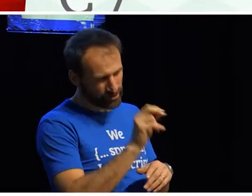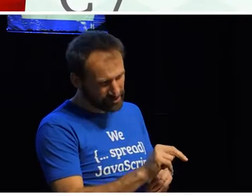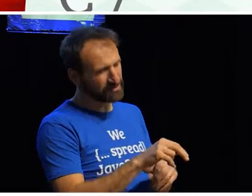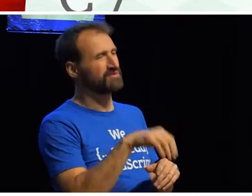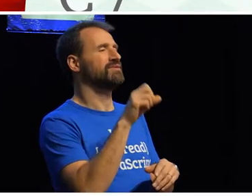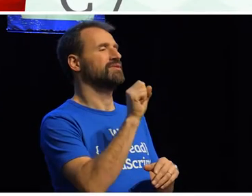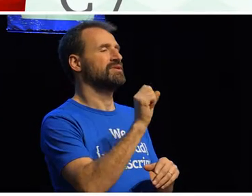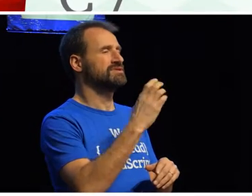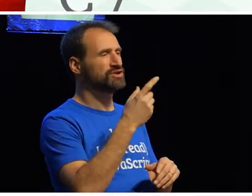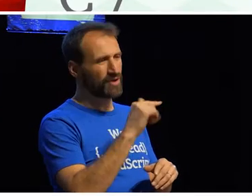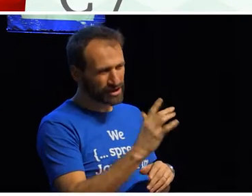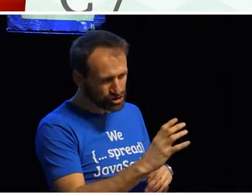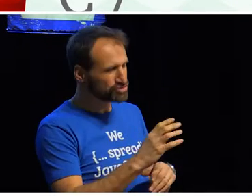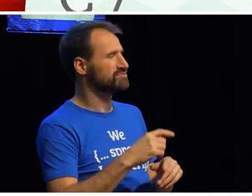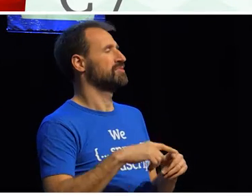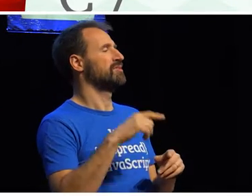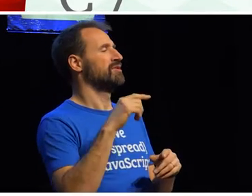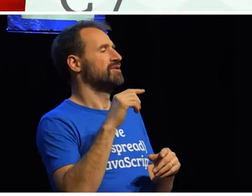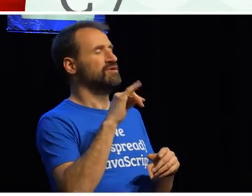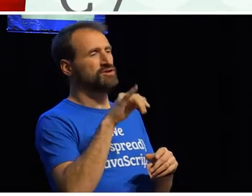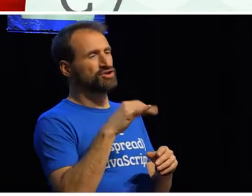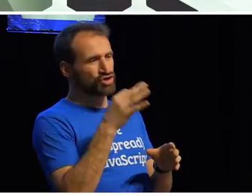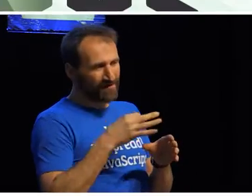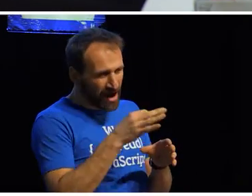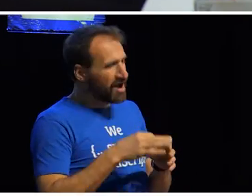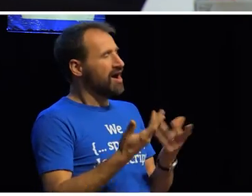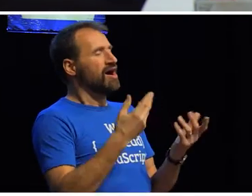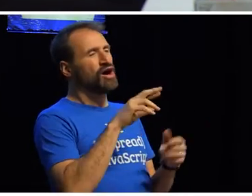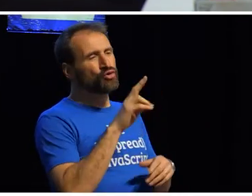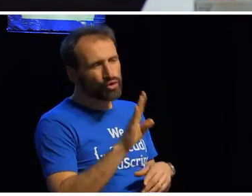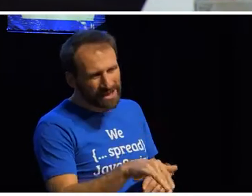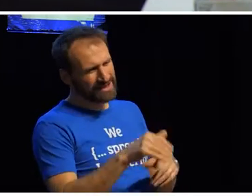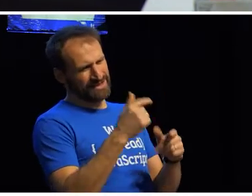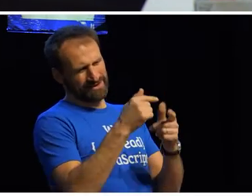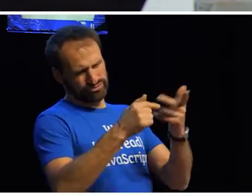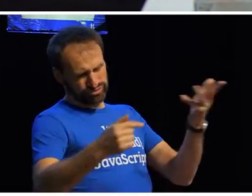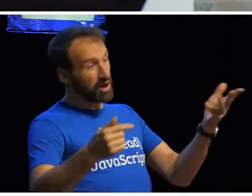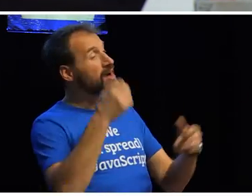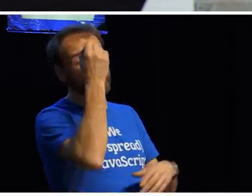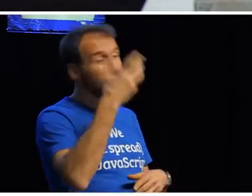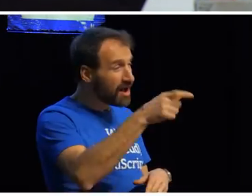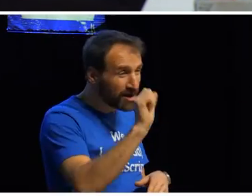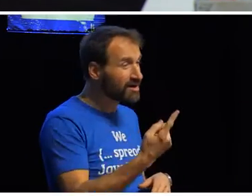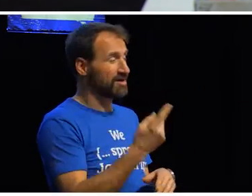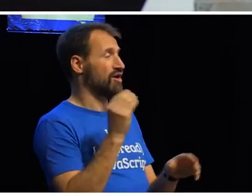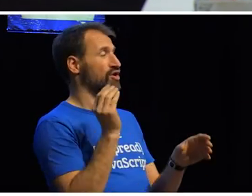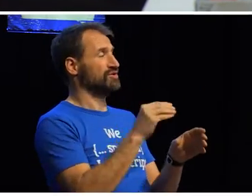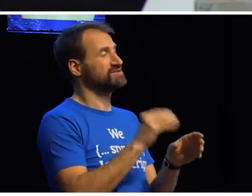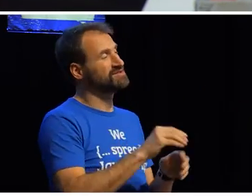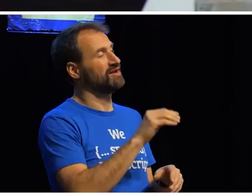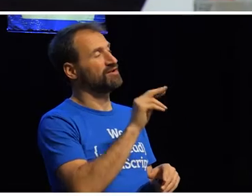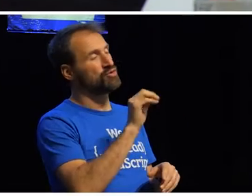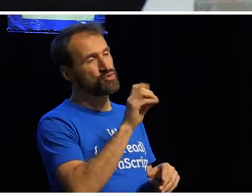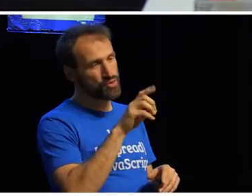and Java, Ruby, and such. But of course, you can install Node.js. It doesn't come with it, but you